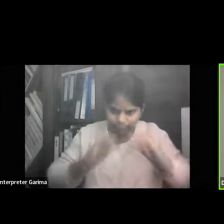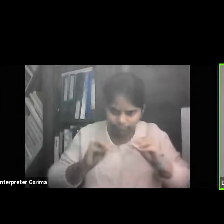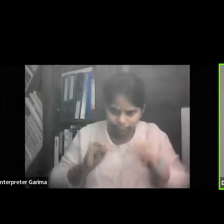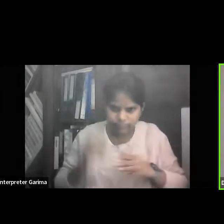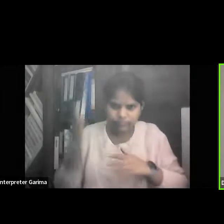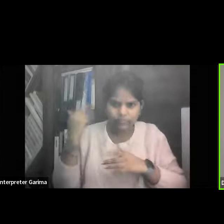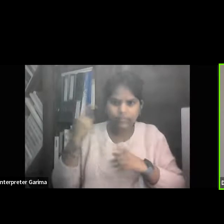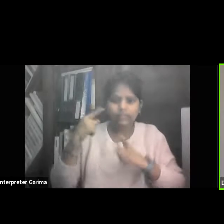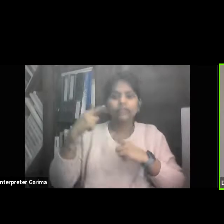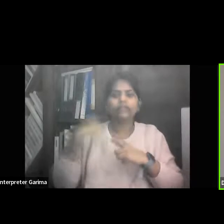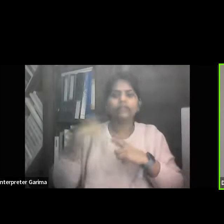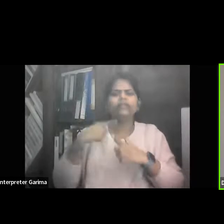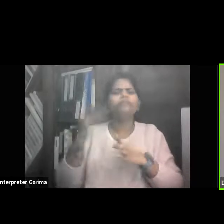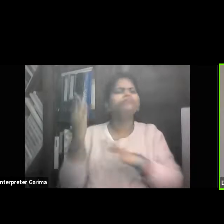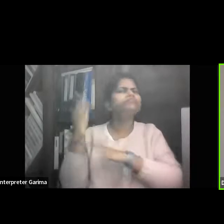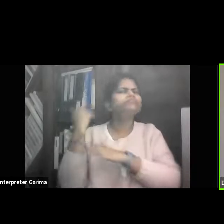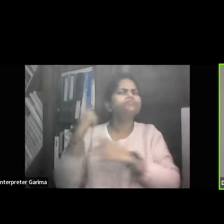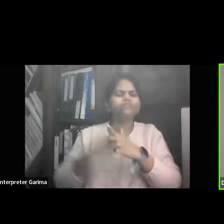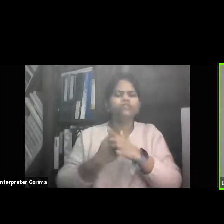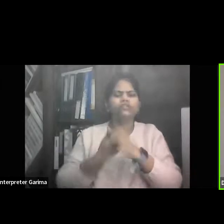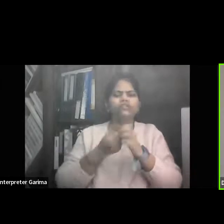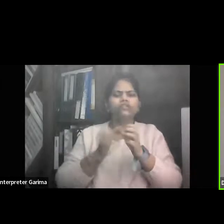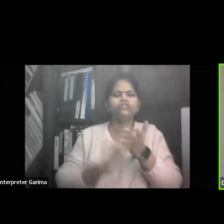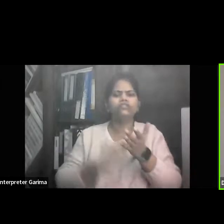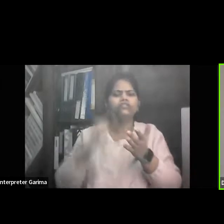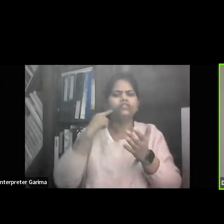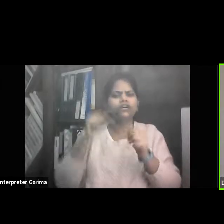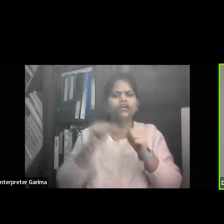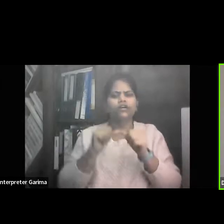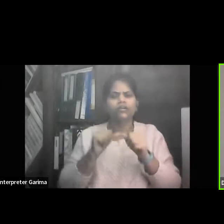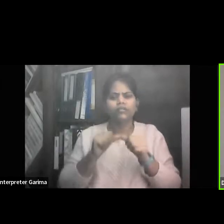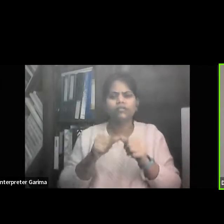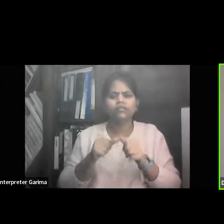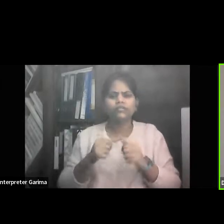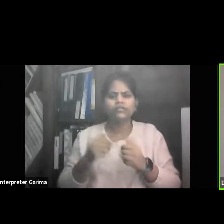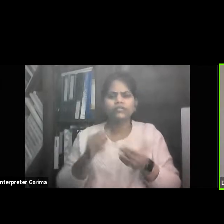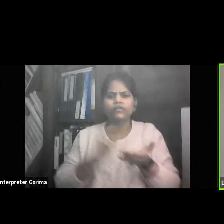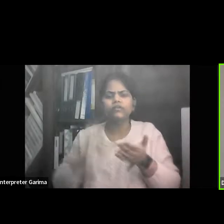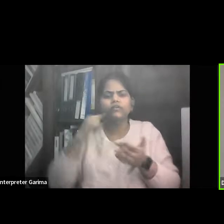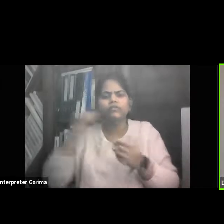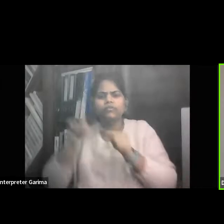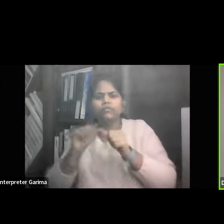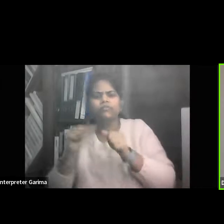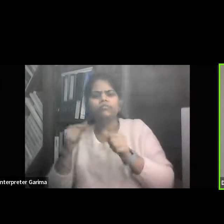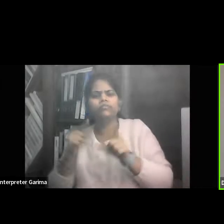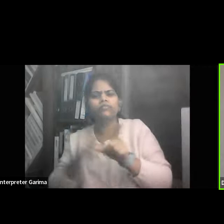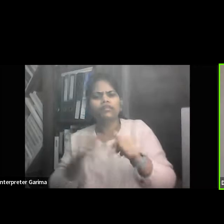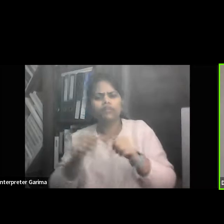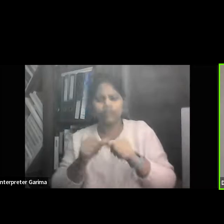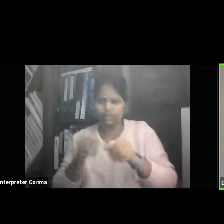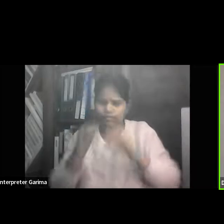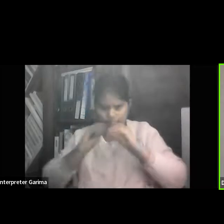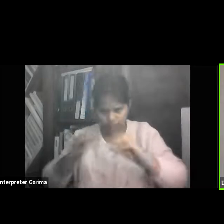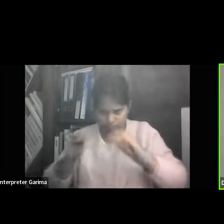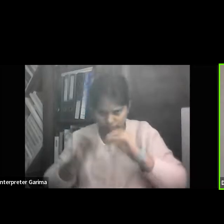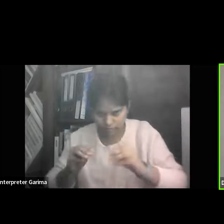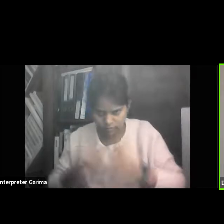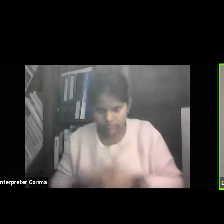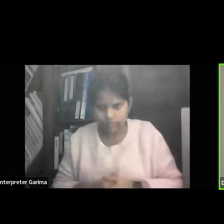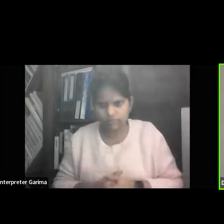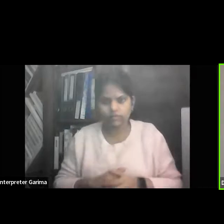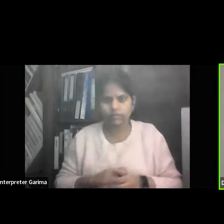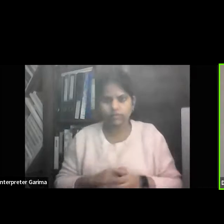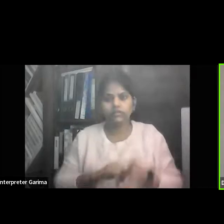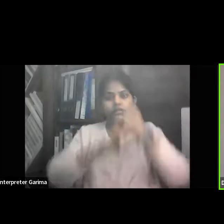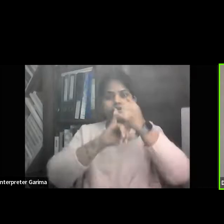Department of English. And before that, I began my career by teaching in Jazan University in Saudi Arabia,